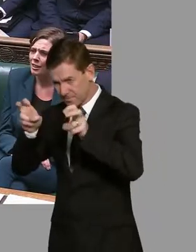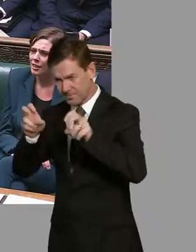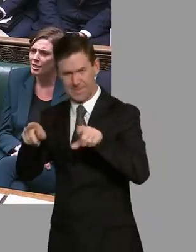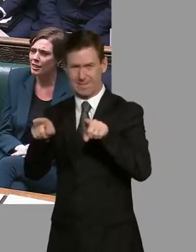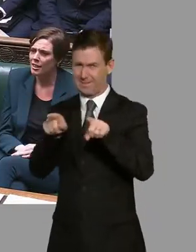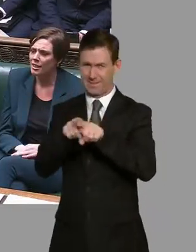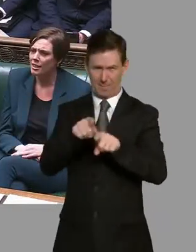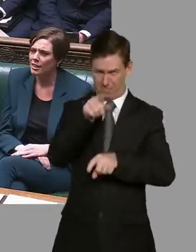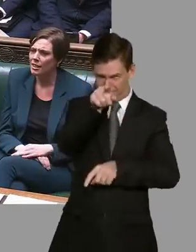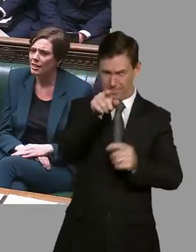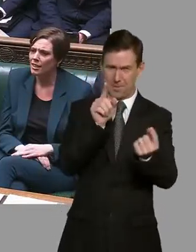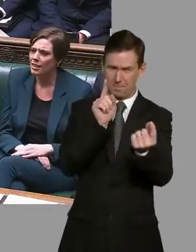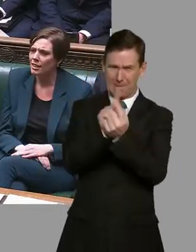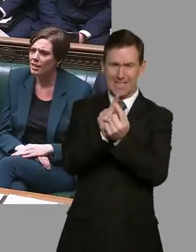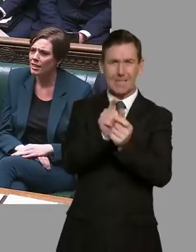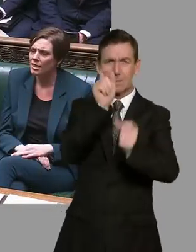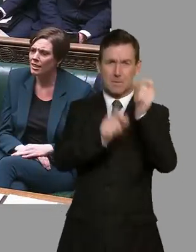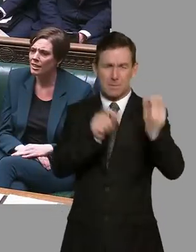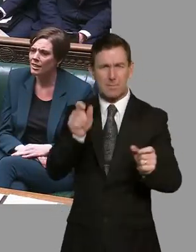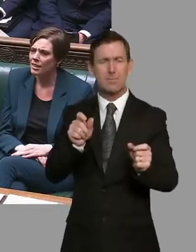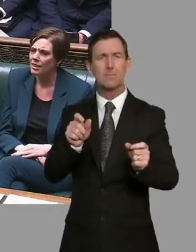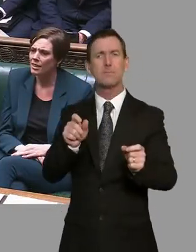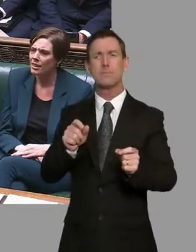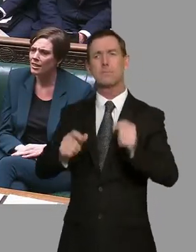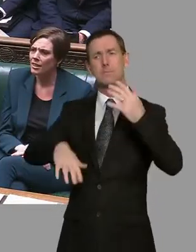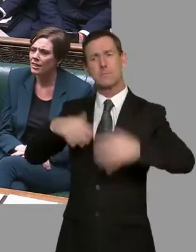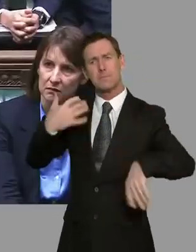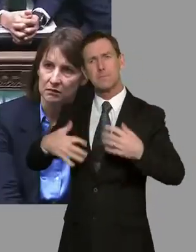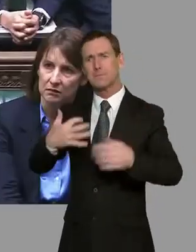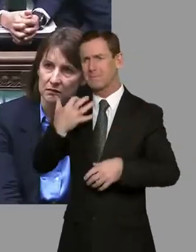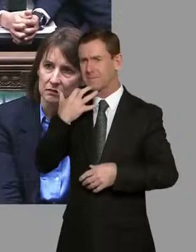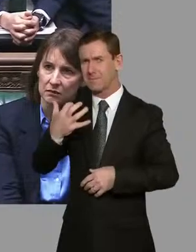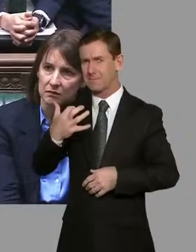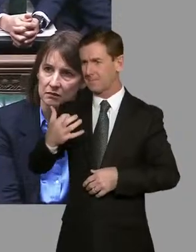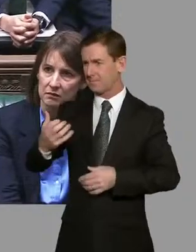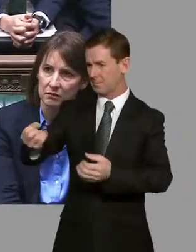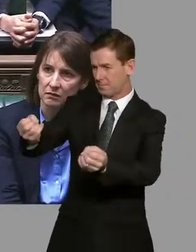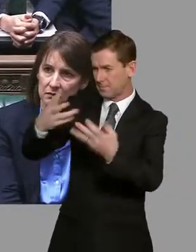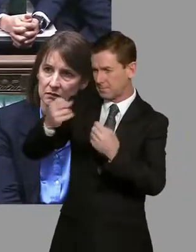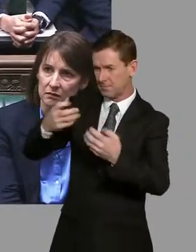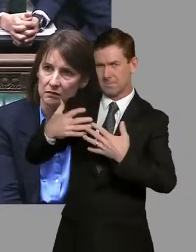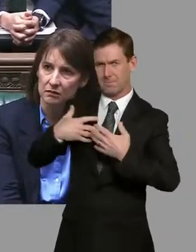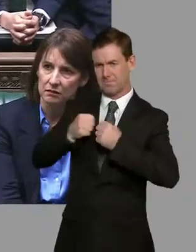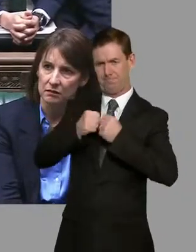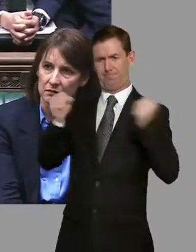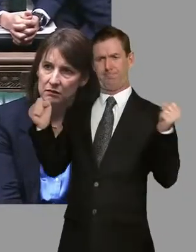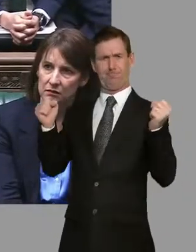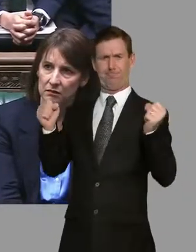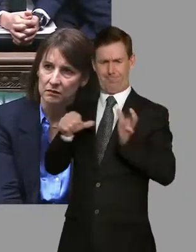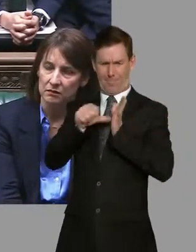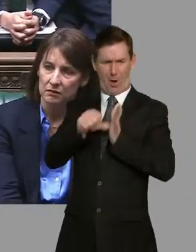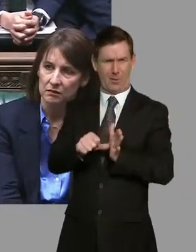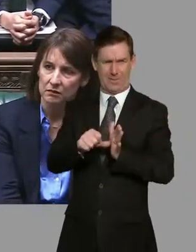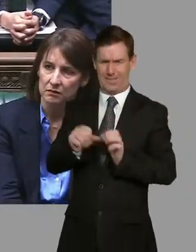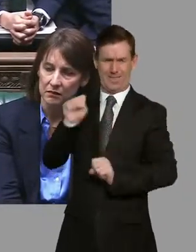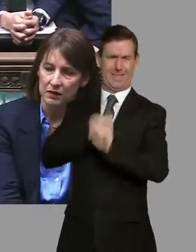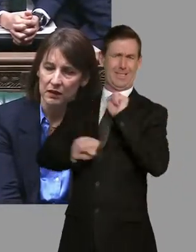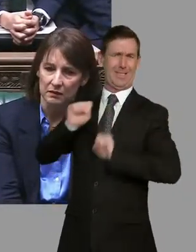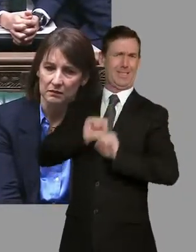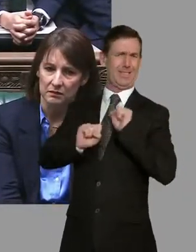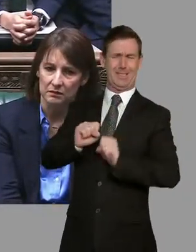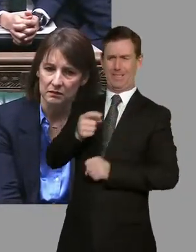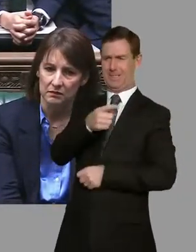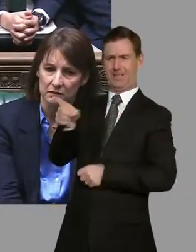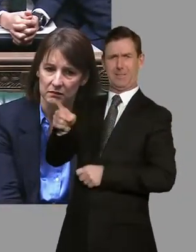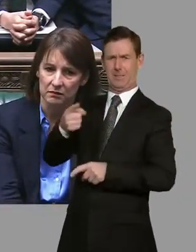victims and survivors to come forward to explain what's happened to them. They do not want to be rushed through this process, which is why the last one took 7